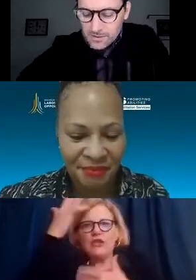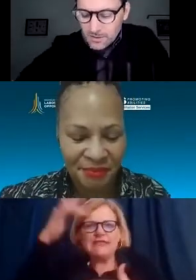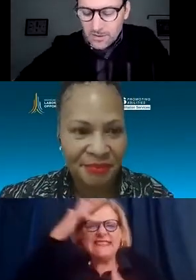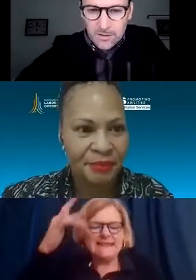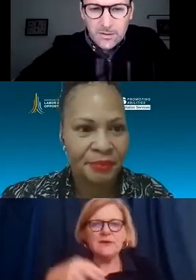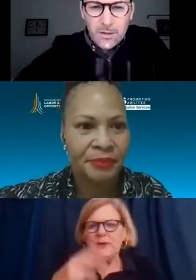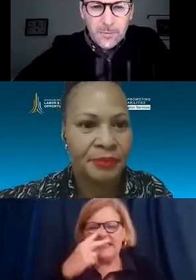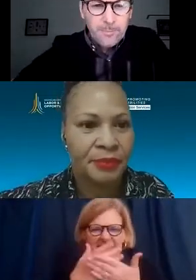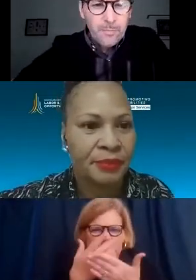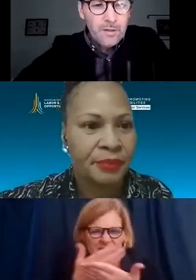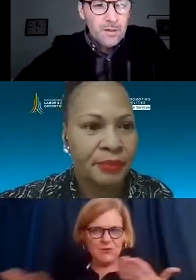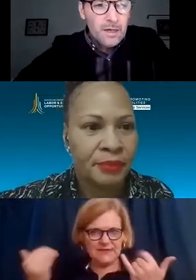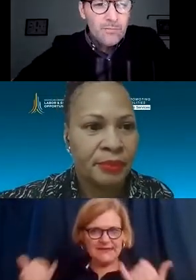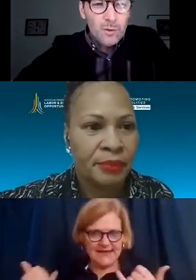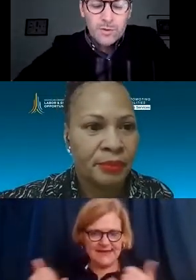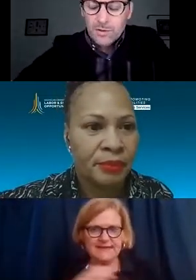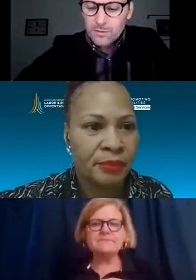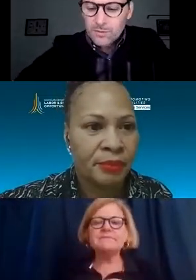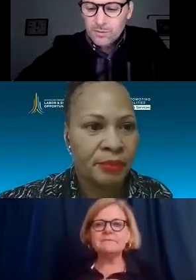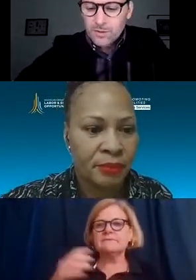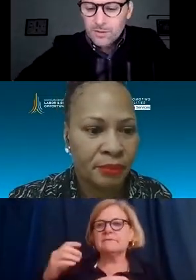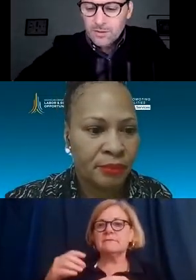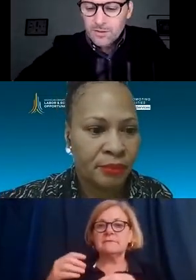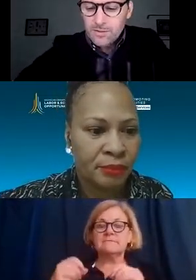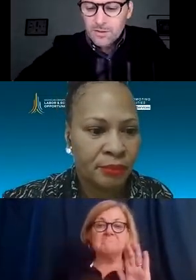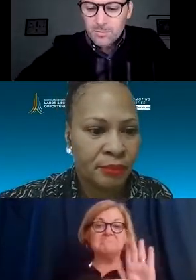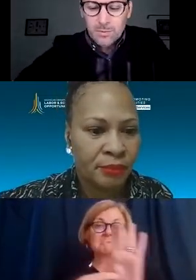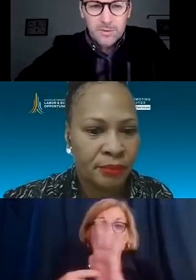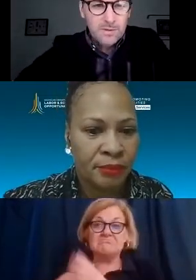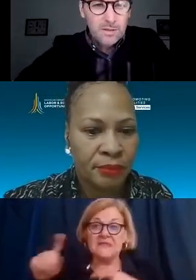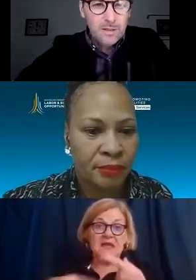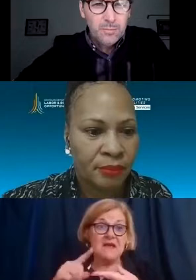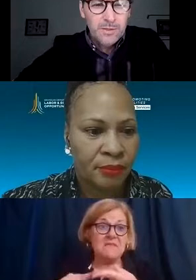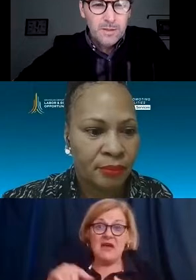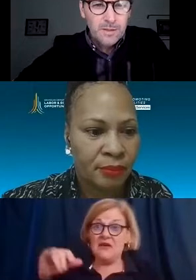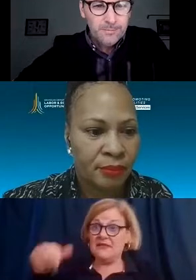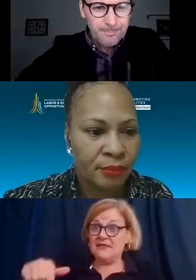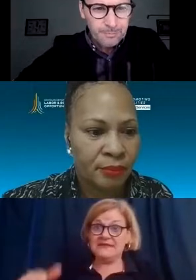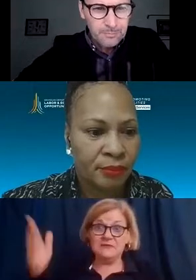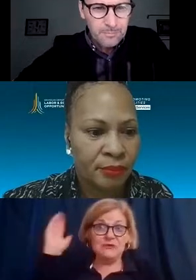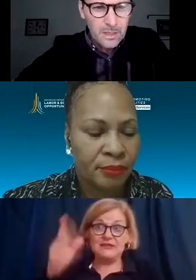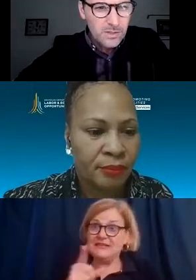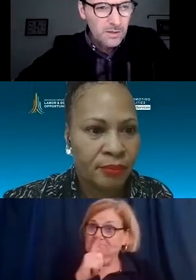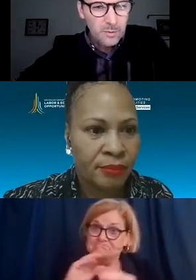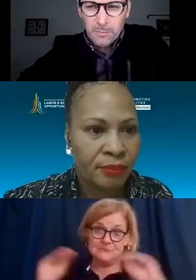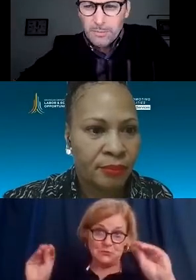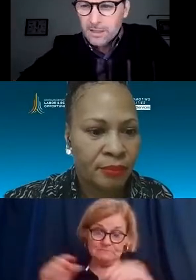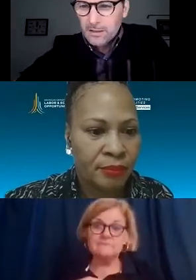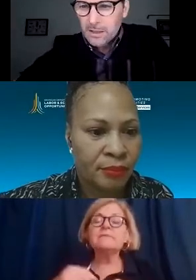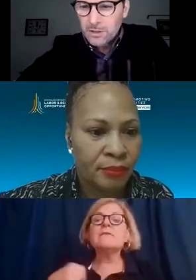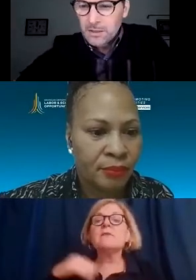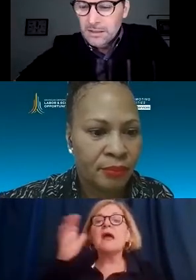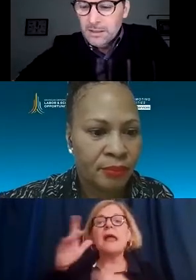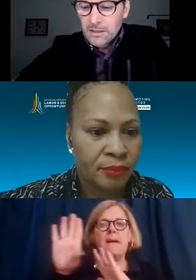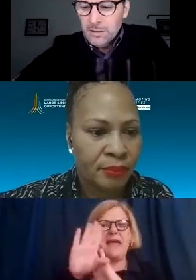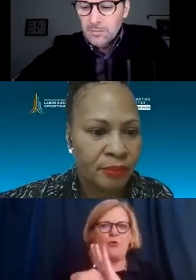see things today. I have no disclosures regarding this presentation. And just a little bit of background